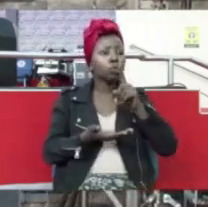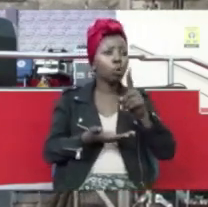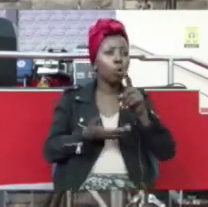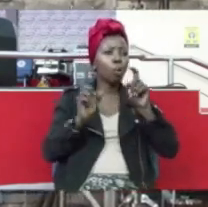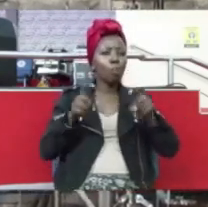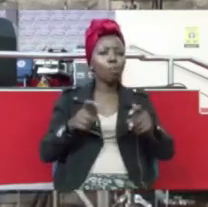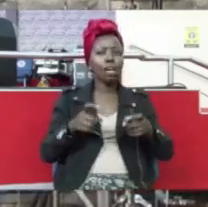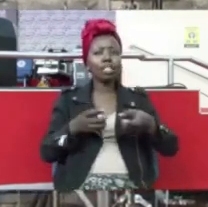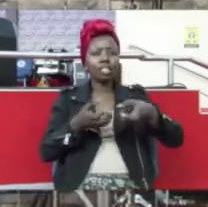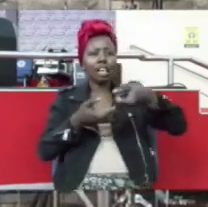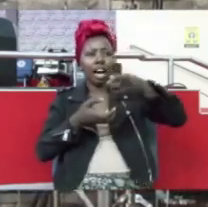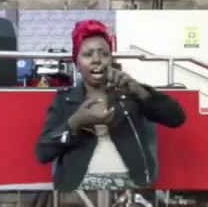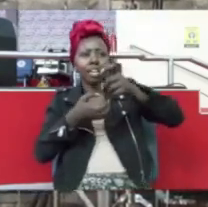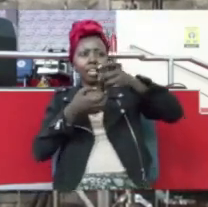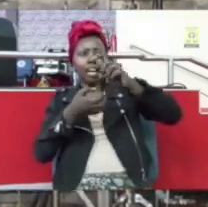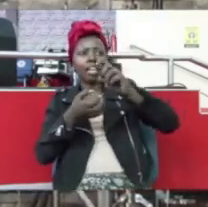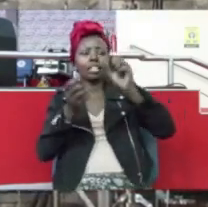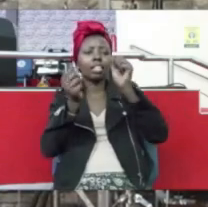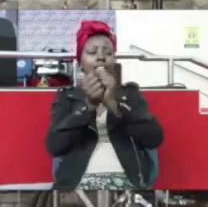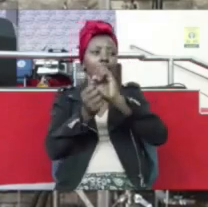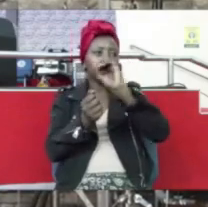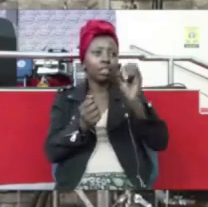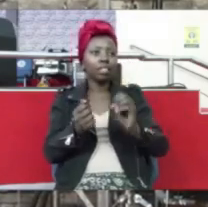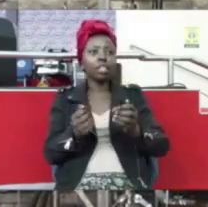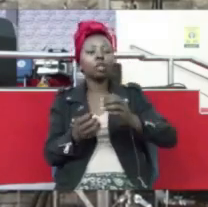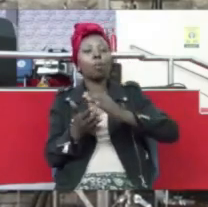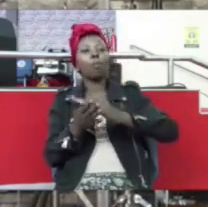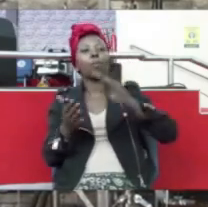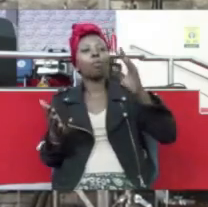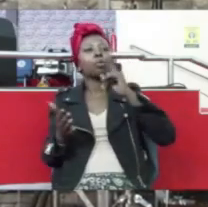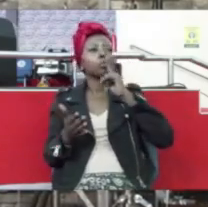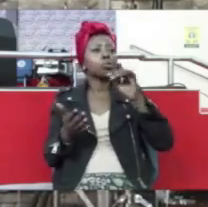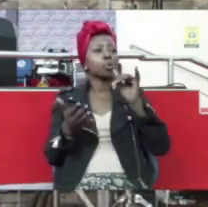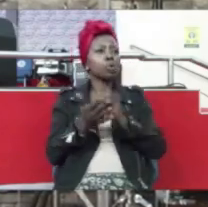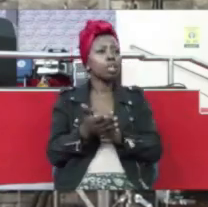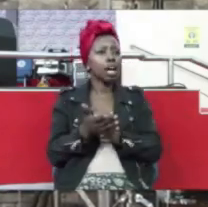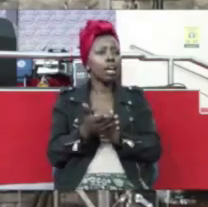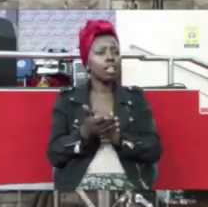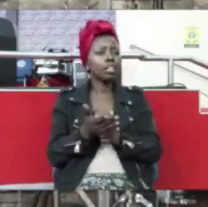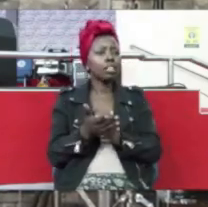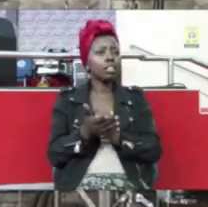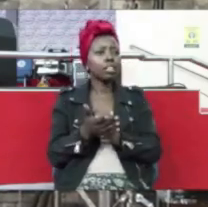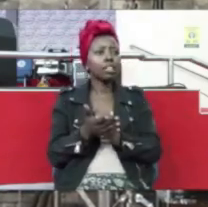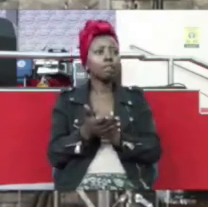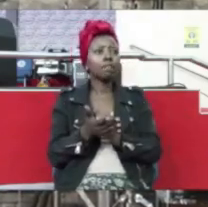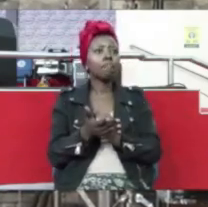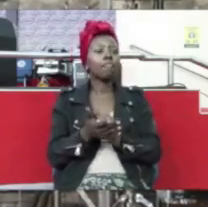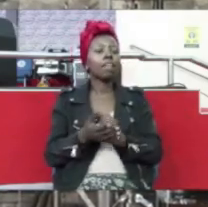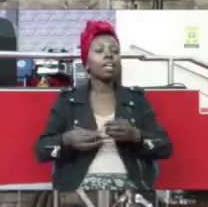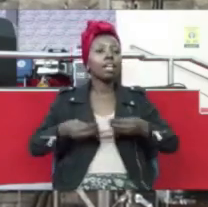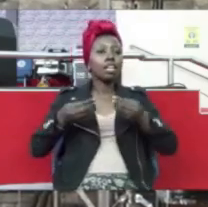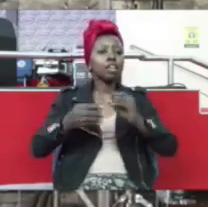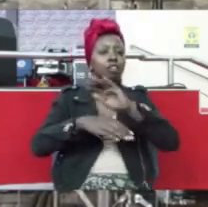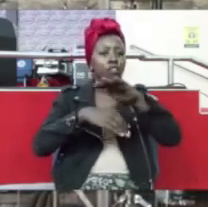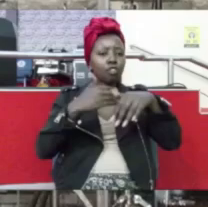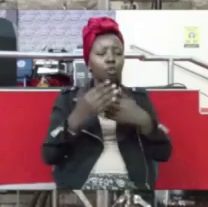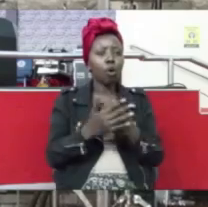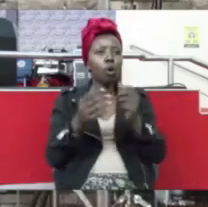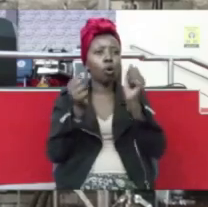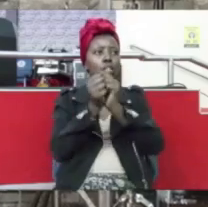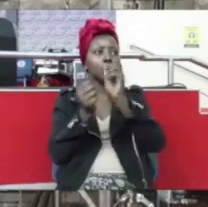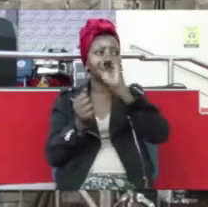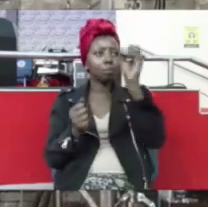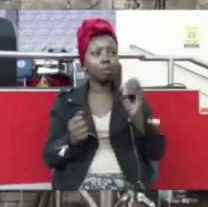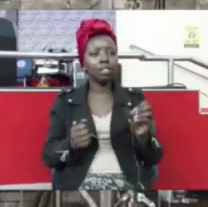and other extra percentage so that you are able to cover up all the tithe that is supposed to be given. Unastahili kuwa tu